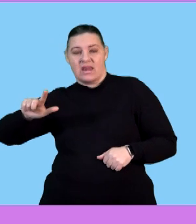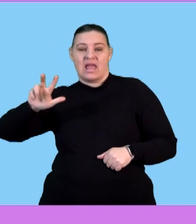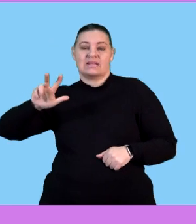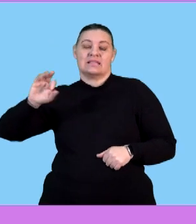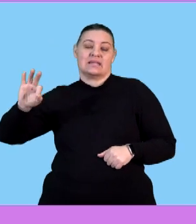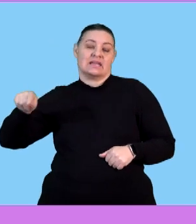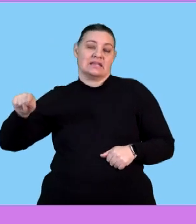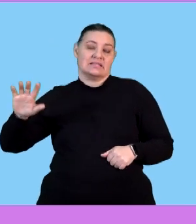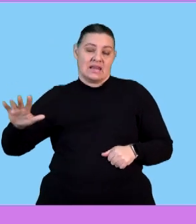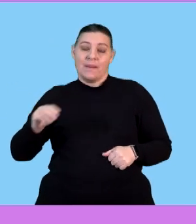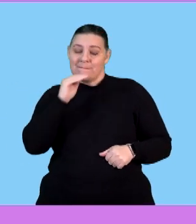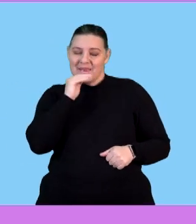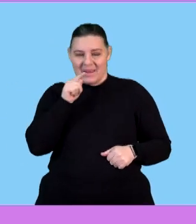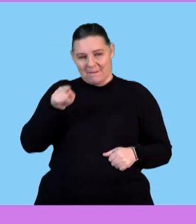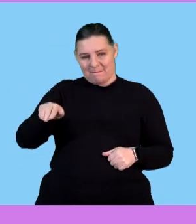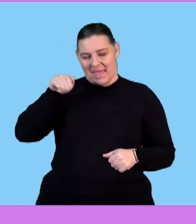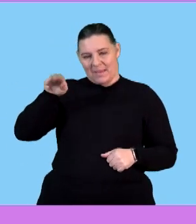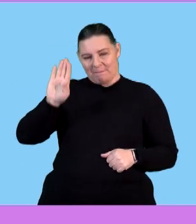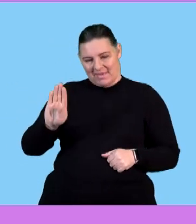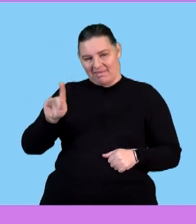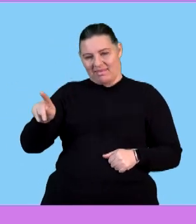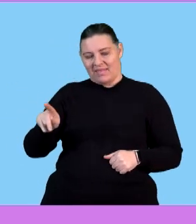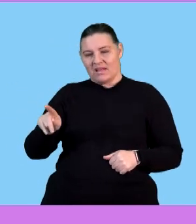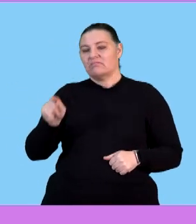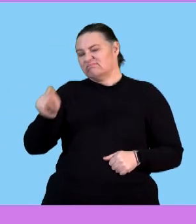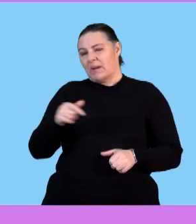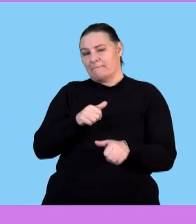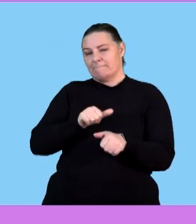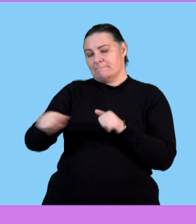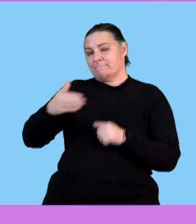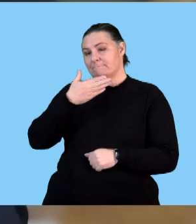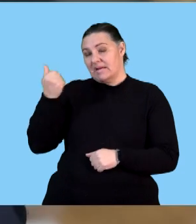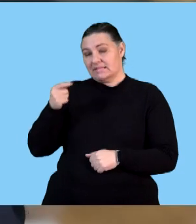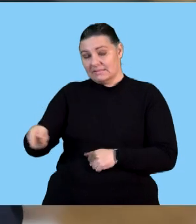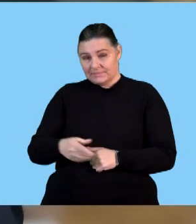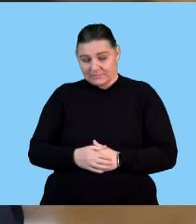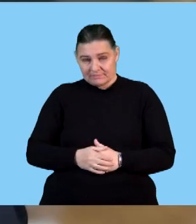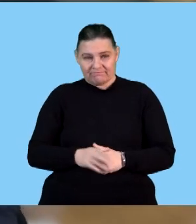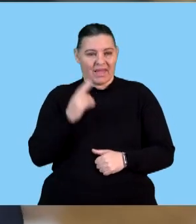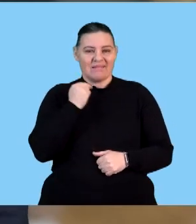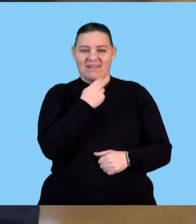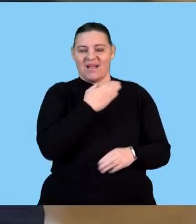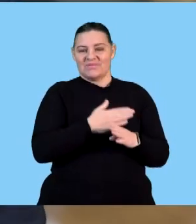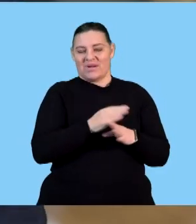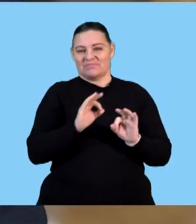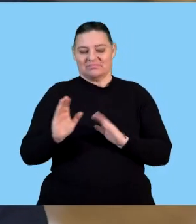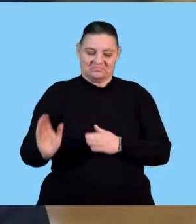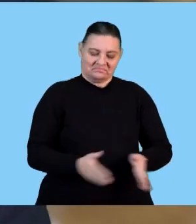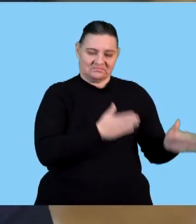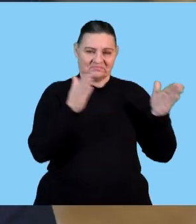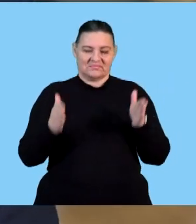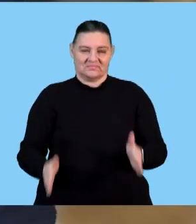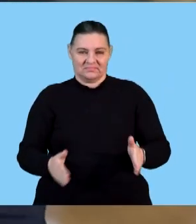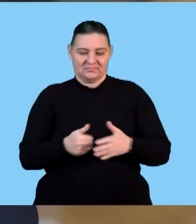14,783 Rand 10. Therefore, Bank B should be the better option. Nice work. Let's move along.